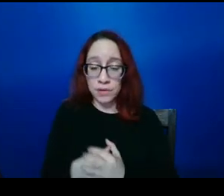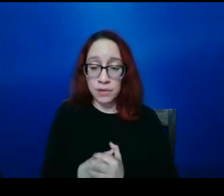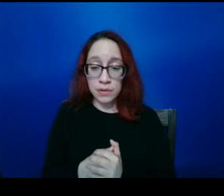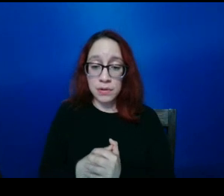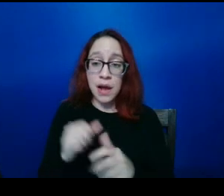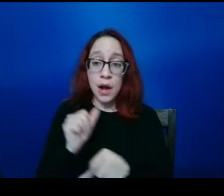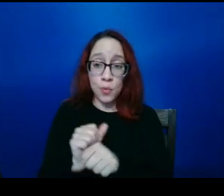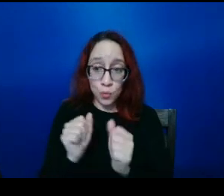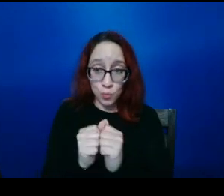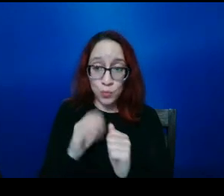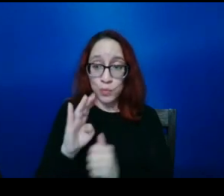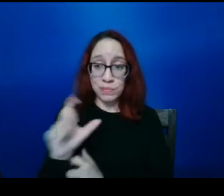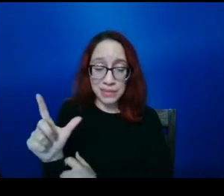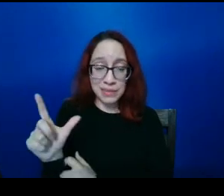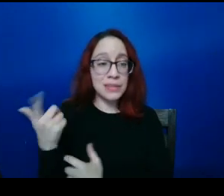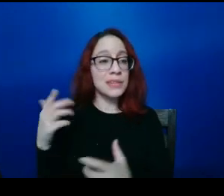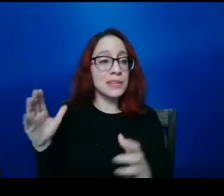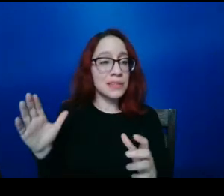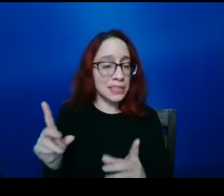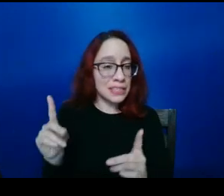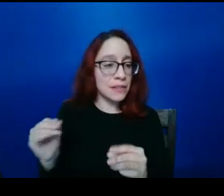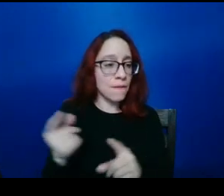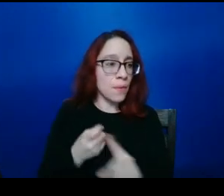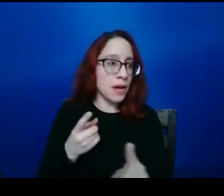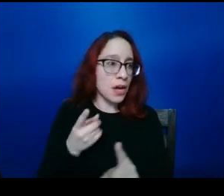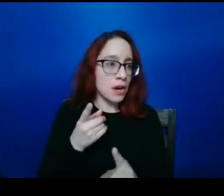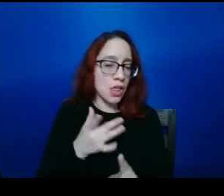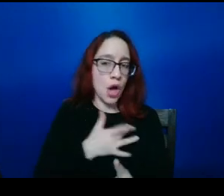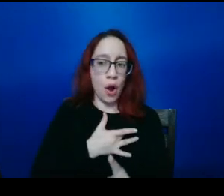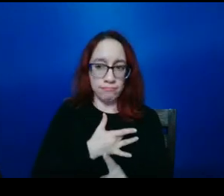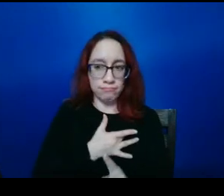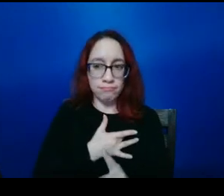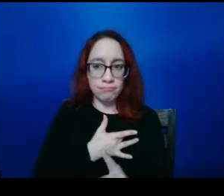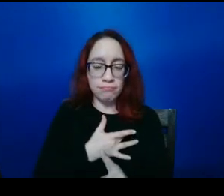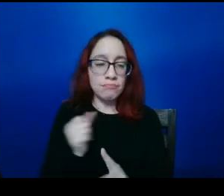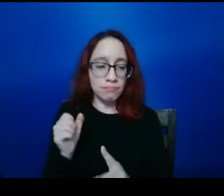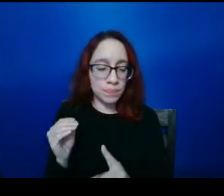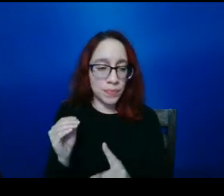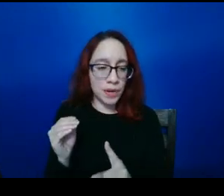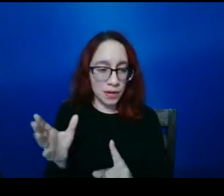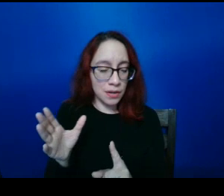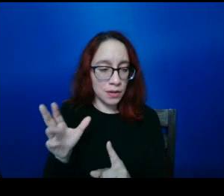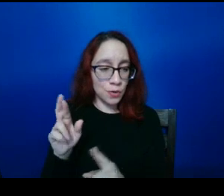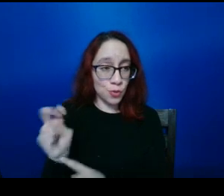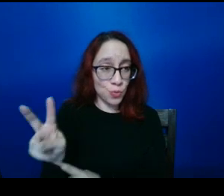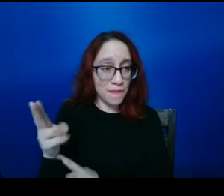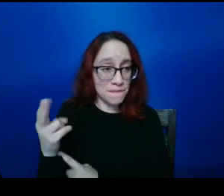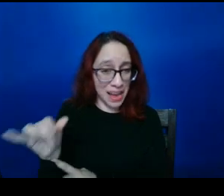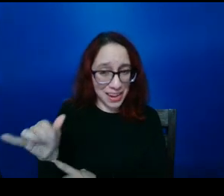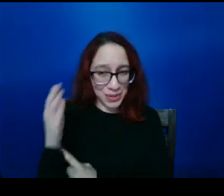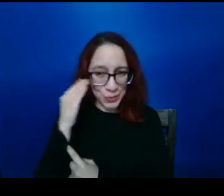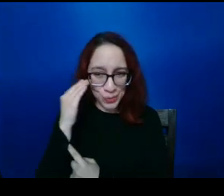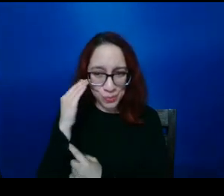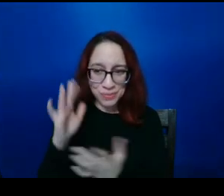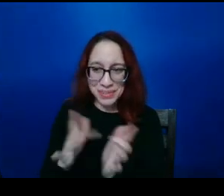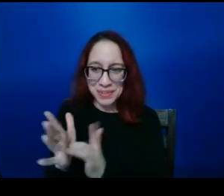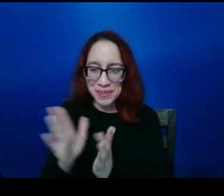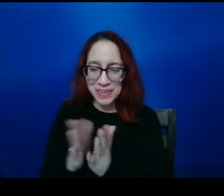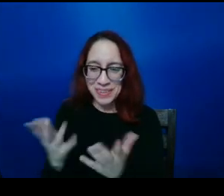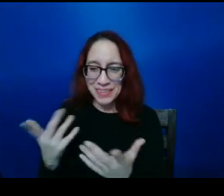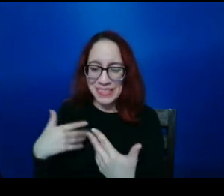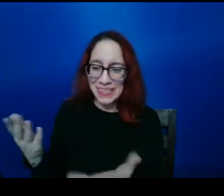work with Bill, and he does things from the heart. And so, Reverend Hay, you know the Bible say, right, that if you just give the